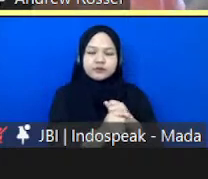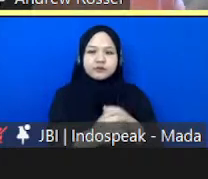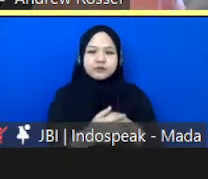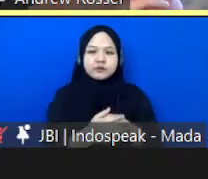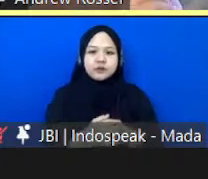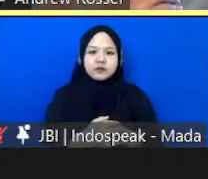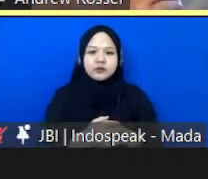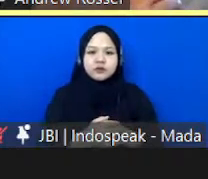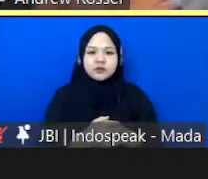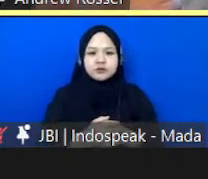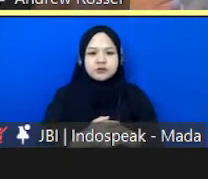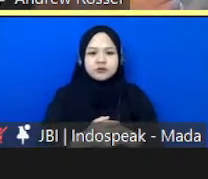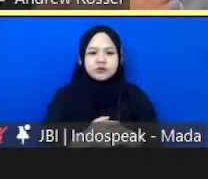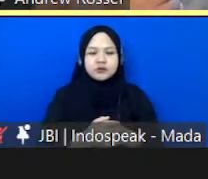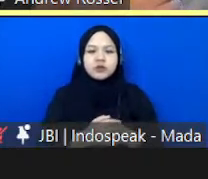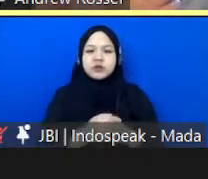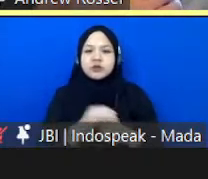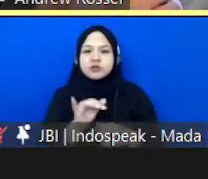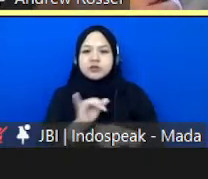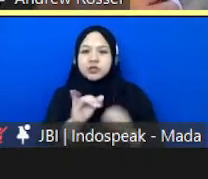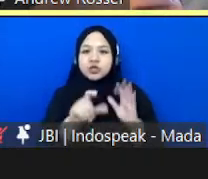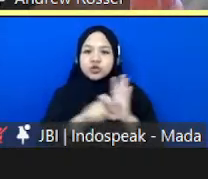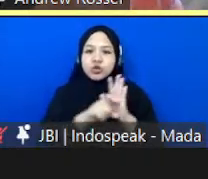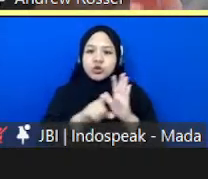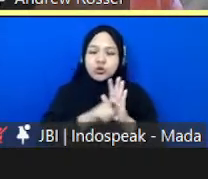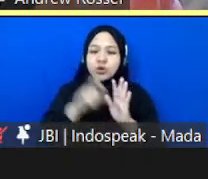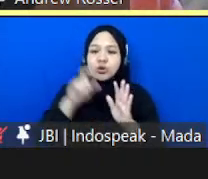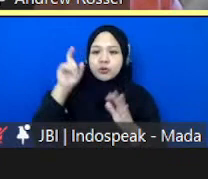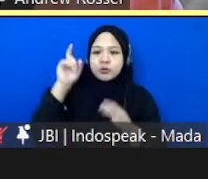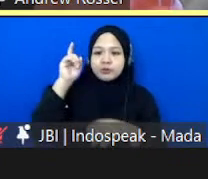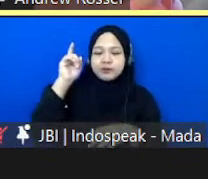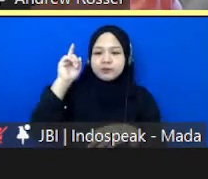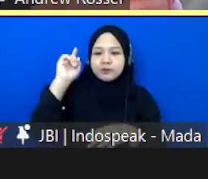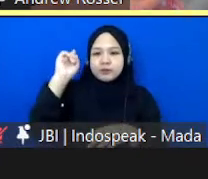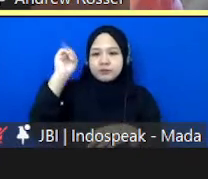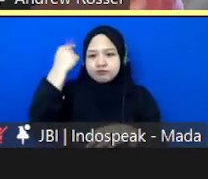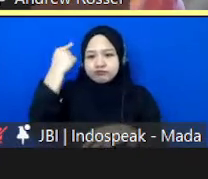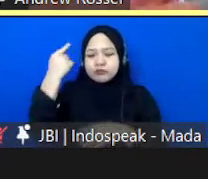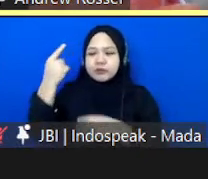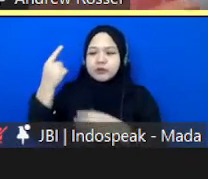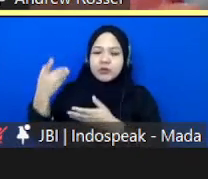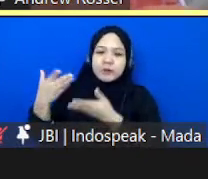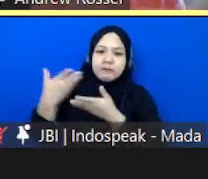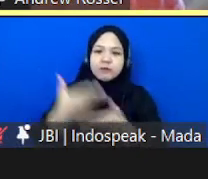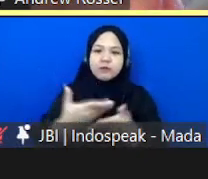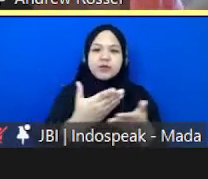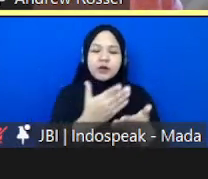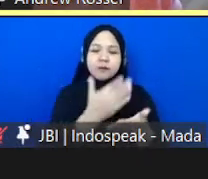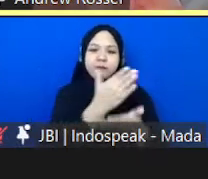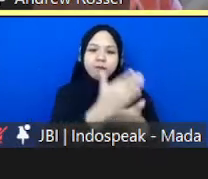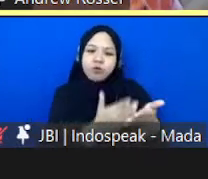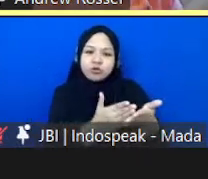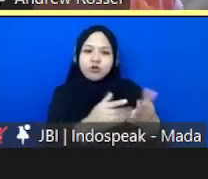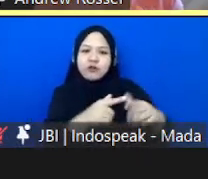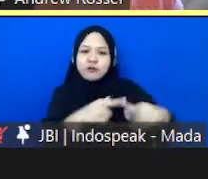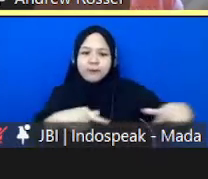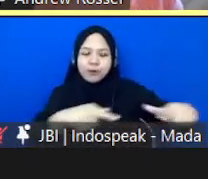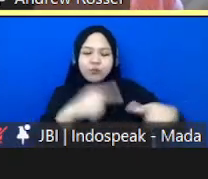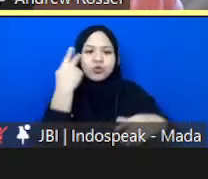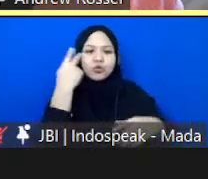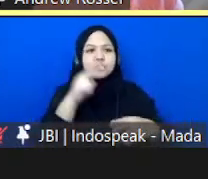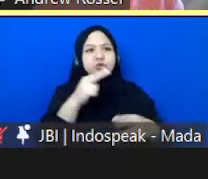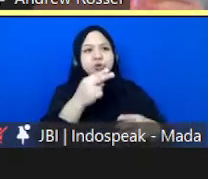cuts, for instance, to the government's fuel subsidies, which benefited the business sector and the middle